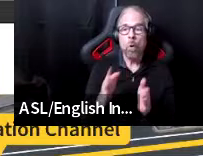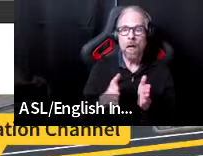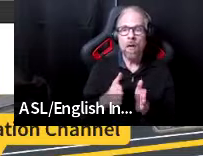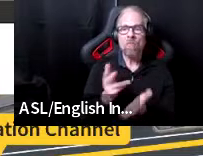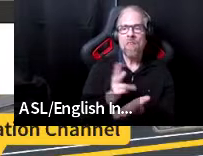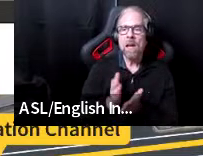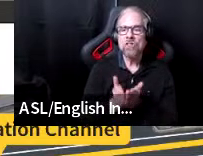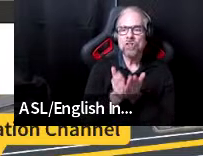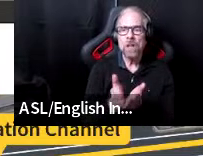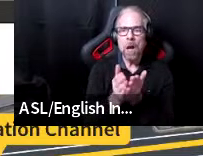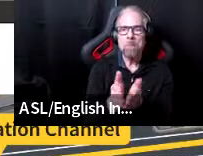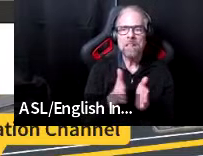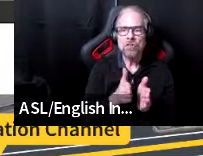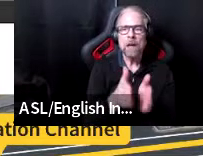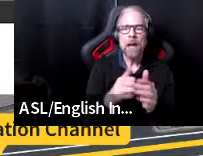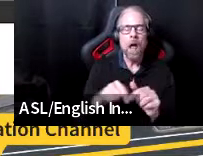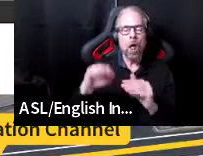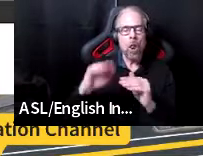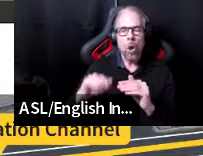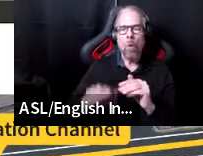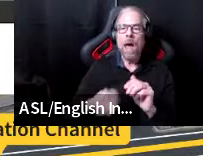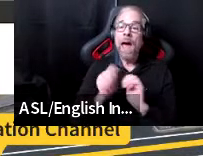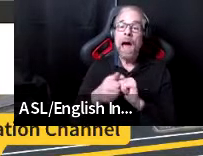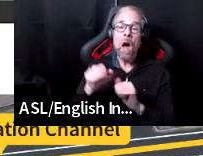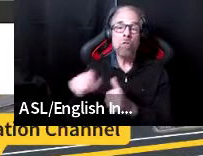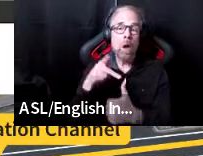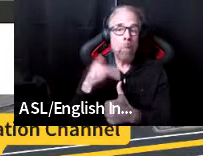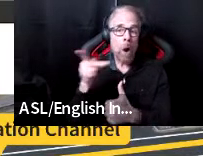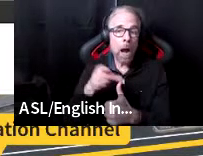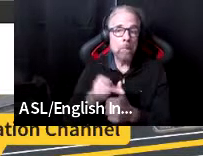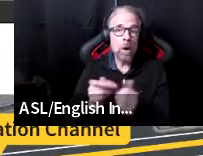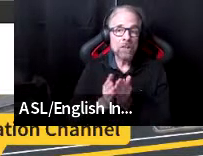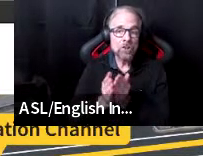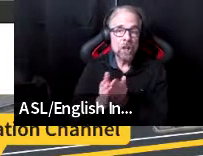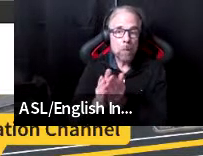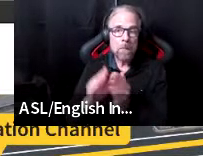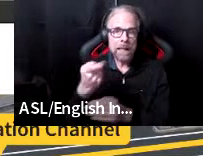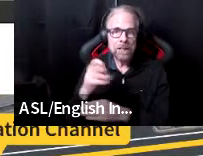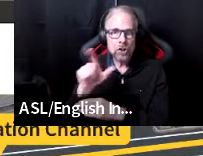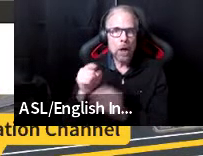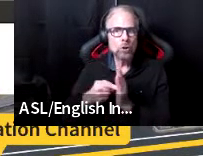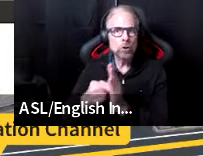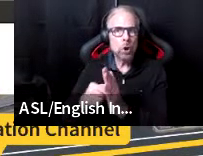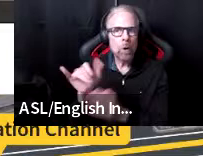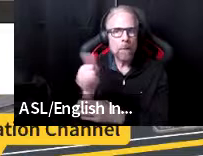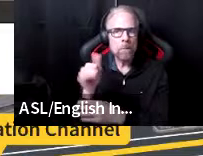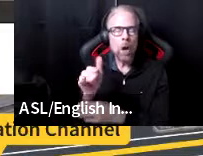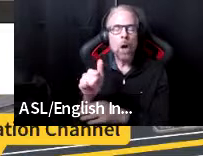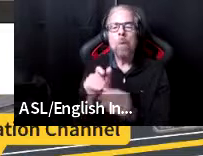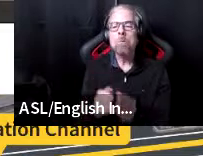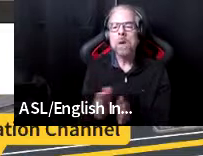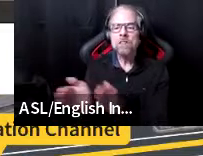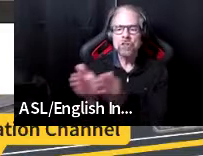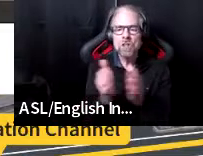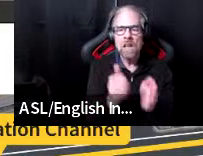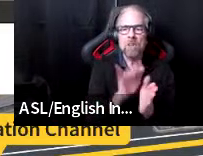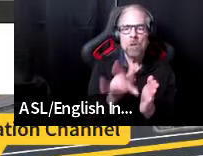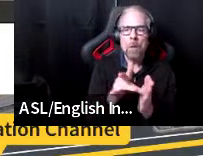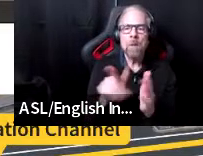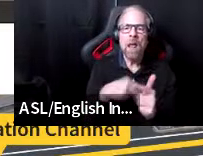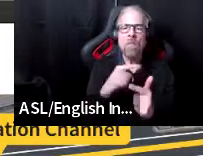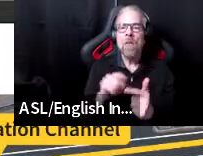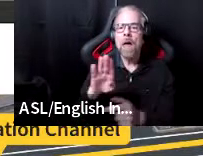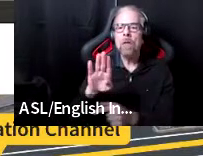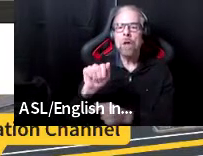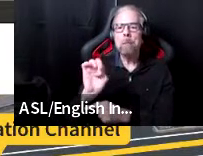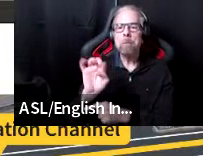image shows how the location of the primary navigation channel, which is shown in yellow, would be shifted to the middle, and the barge channels would be located